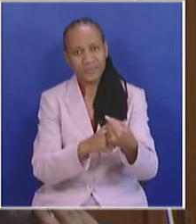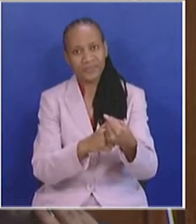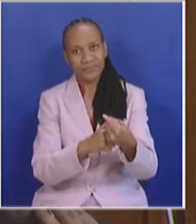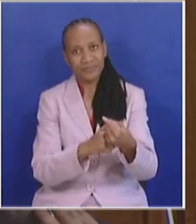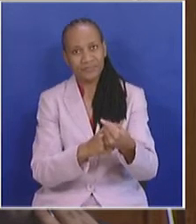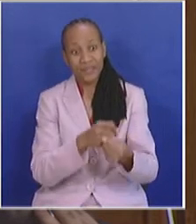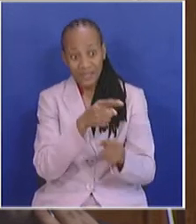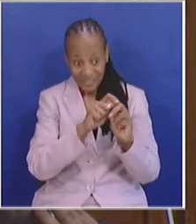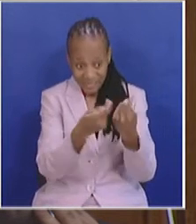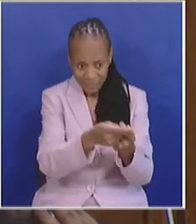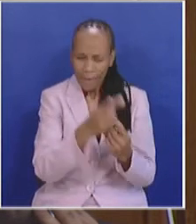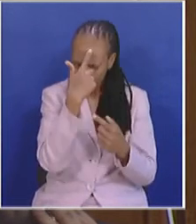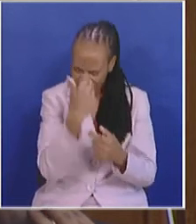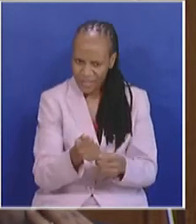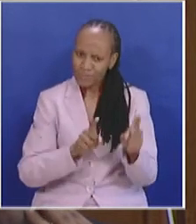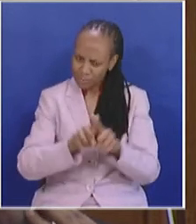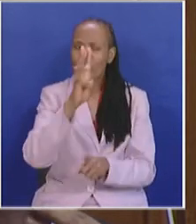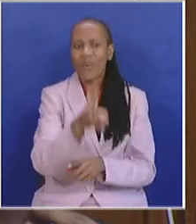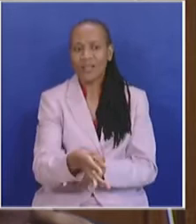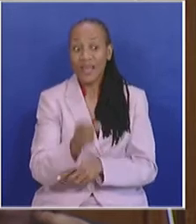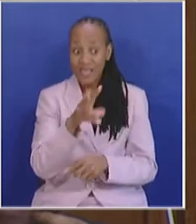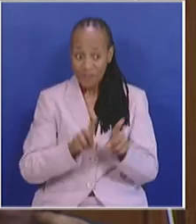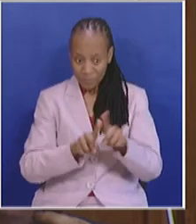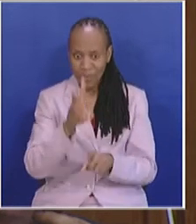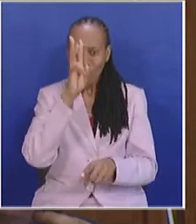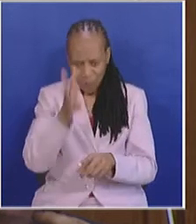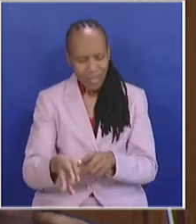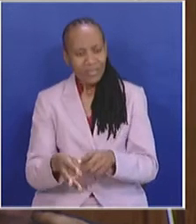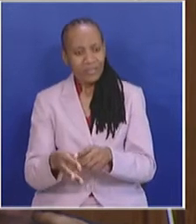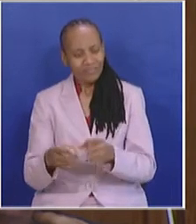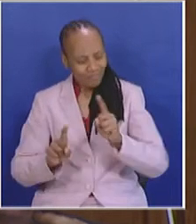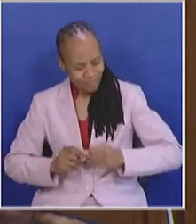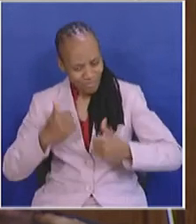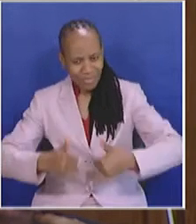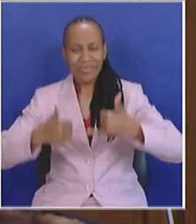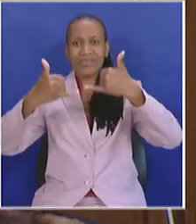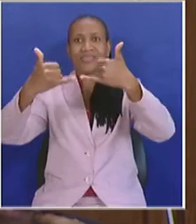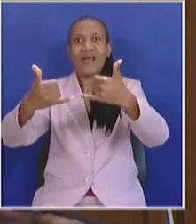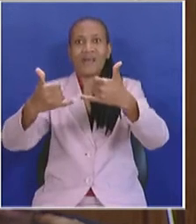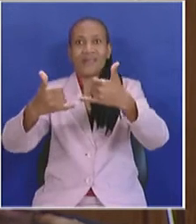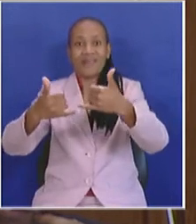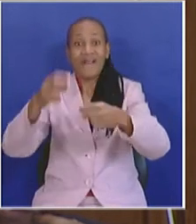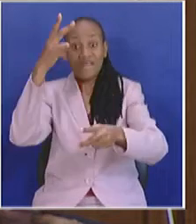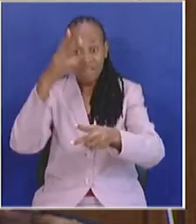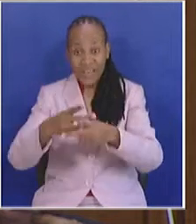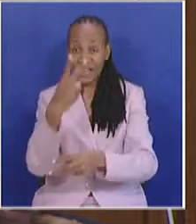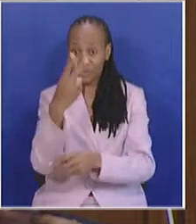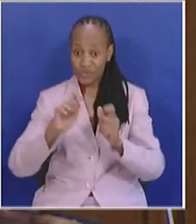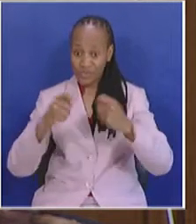must believe in themselves and that they are able to beat the All Blacks to be one of the two teams in the final match. I so